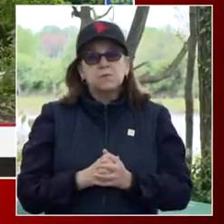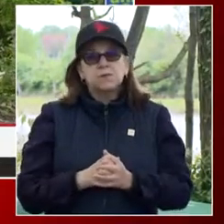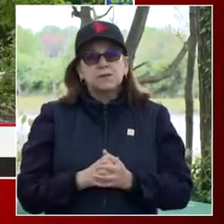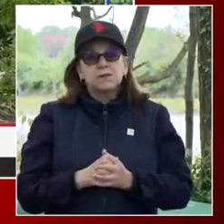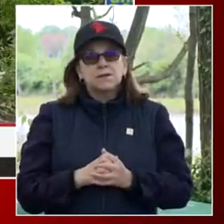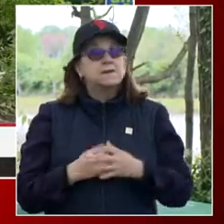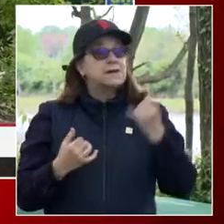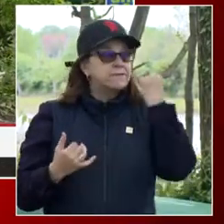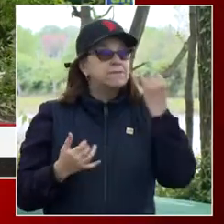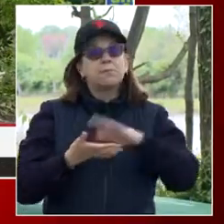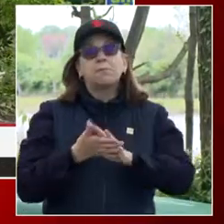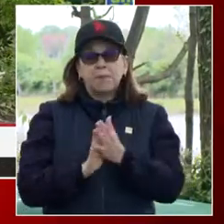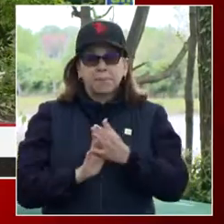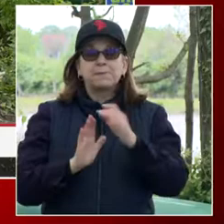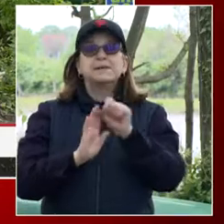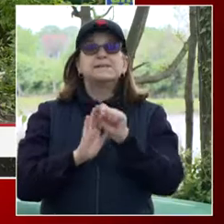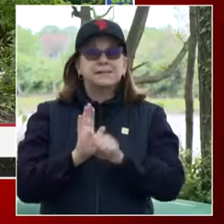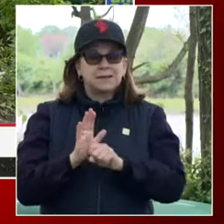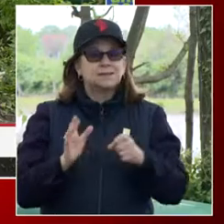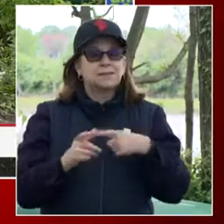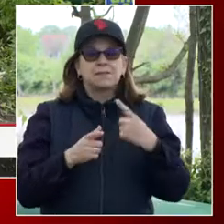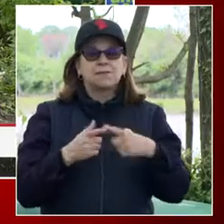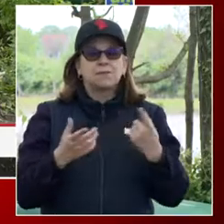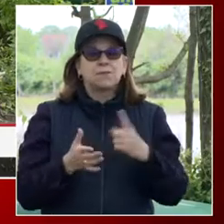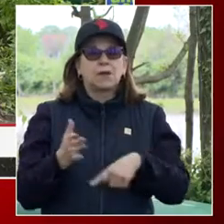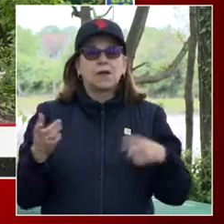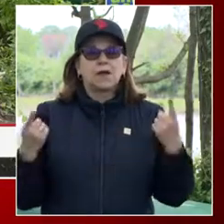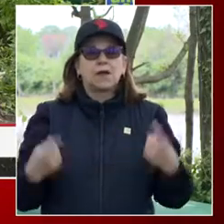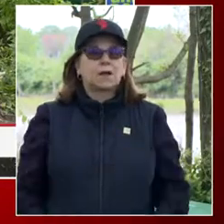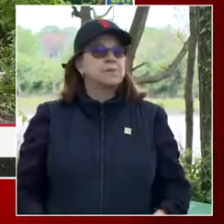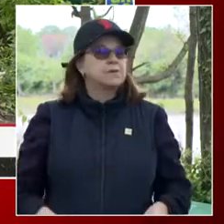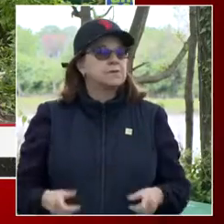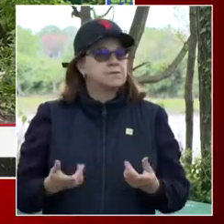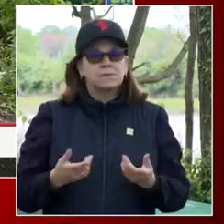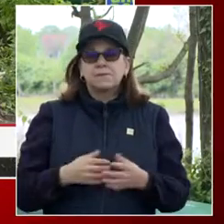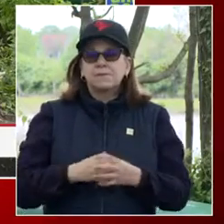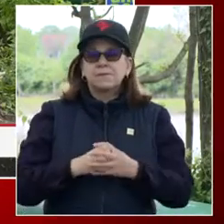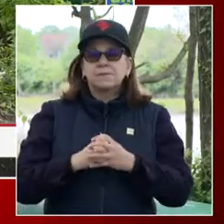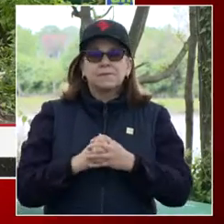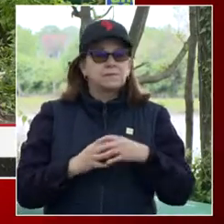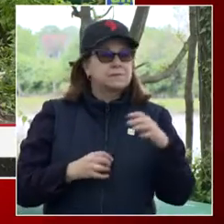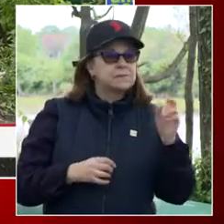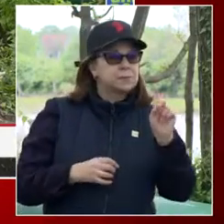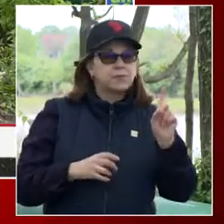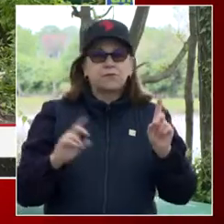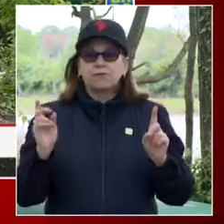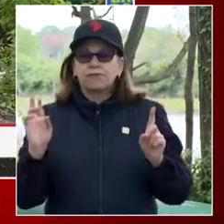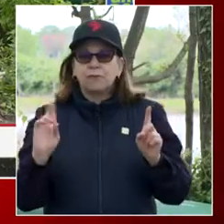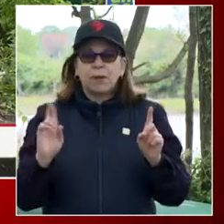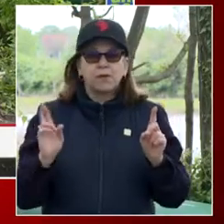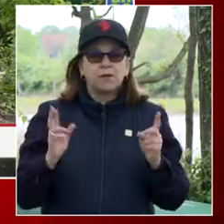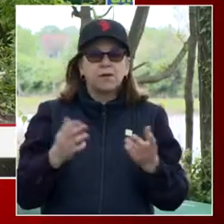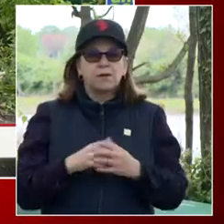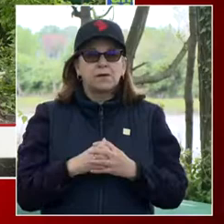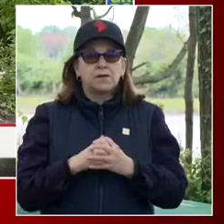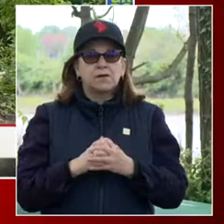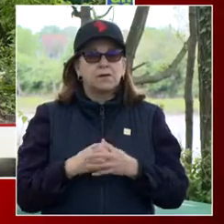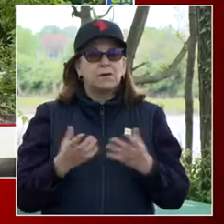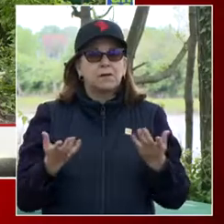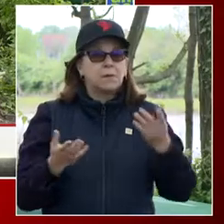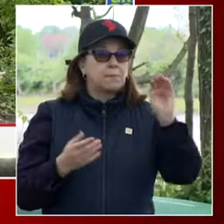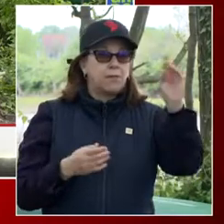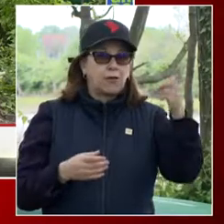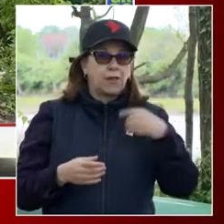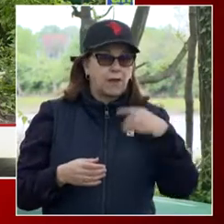anybody's math, you don't have 50 Democrats. You certainly don't have 10 Republicans. We don't have them right now, Mark. And we don't have